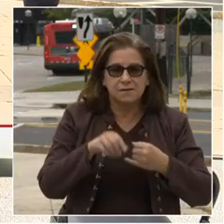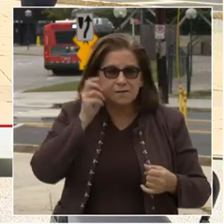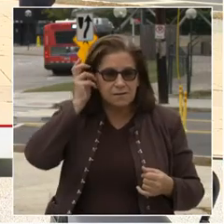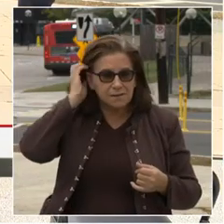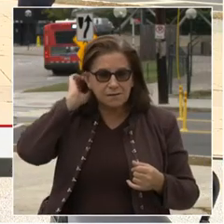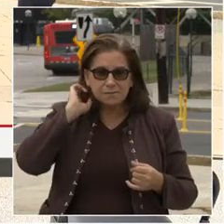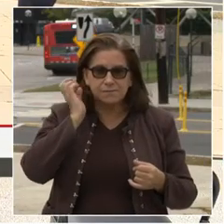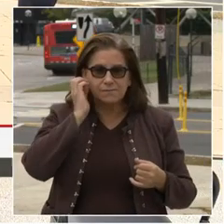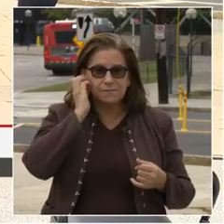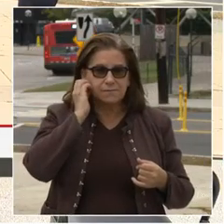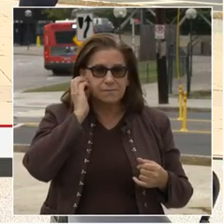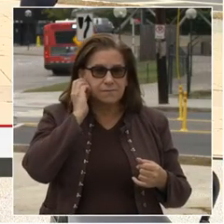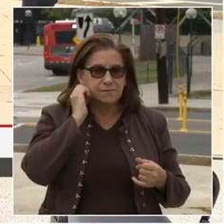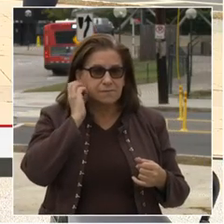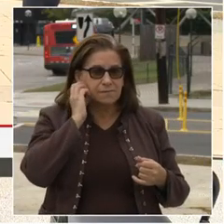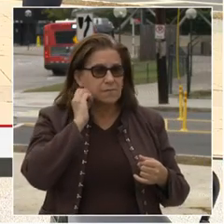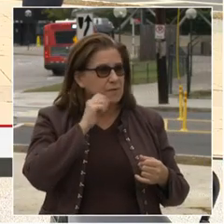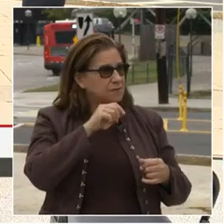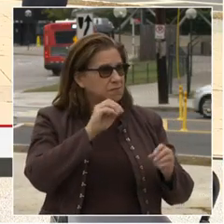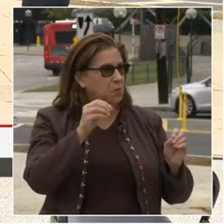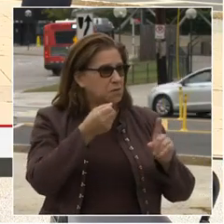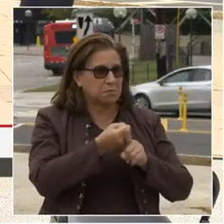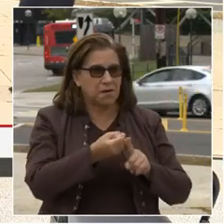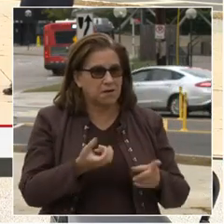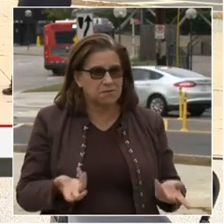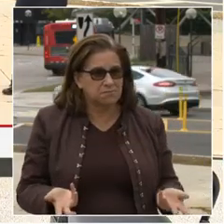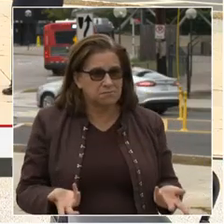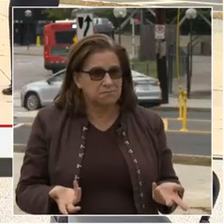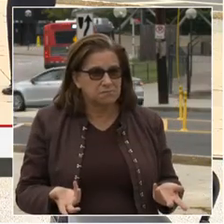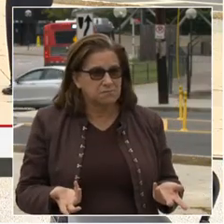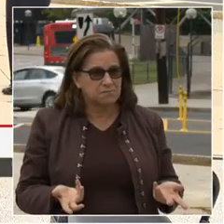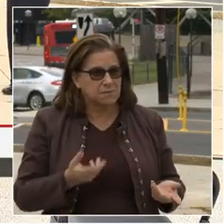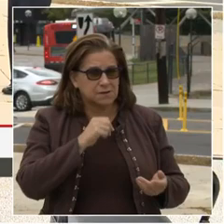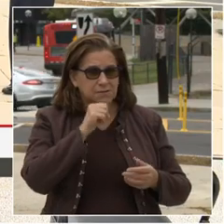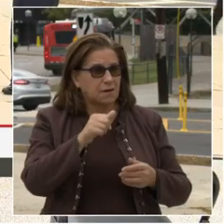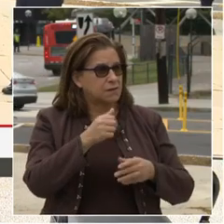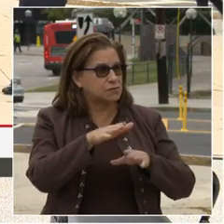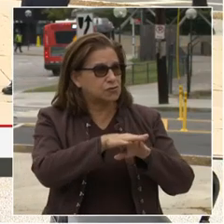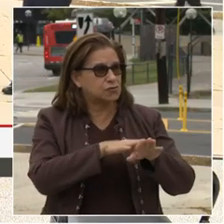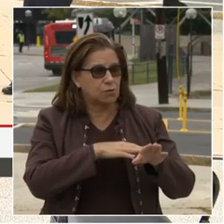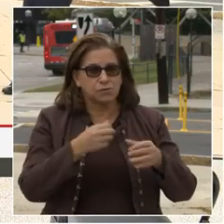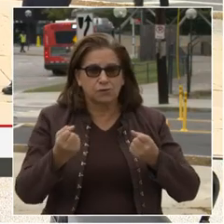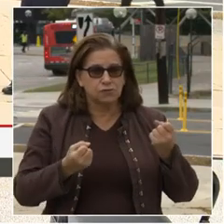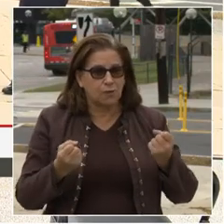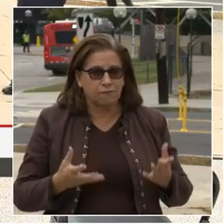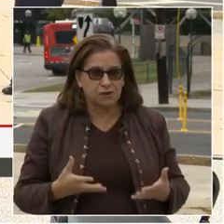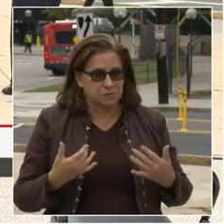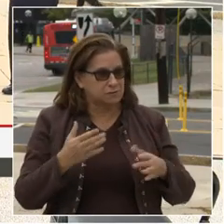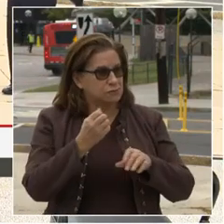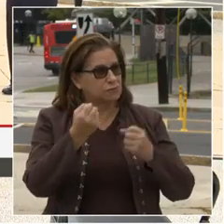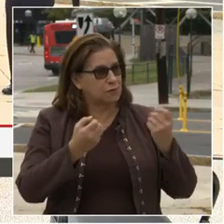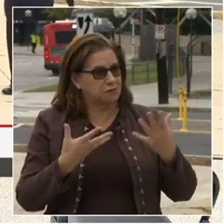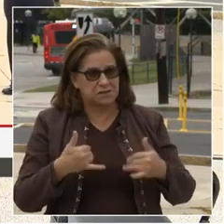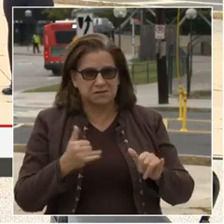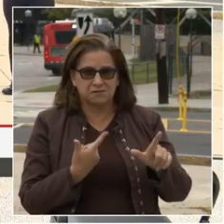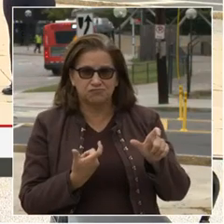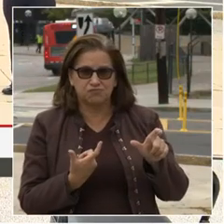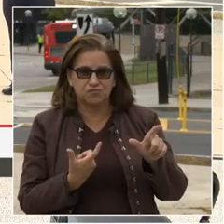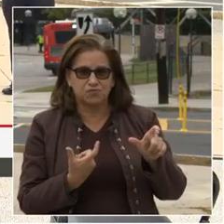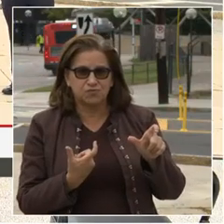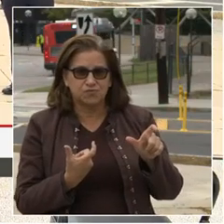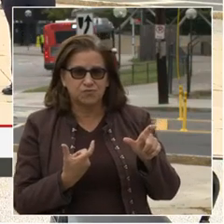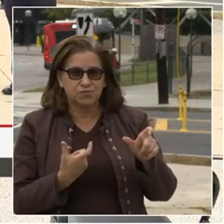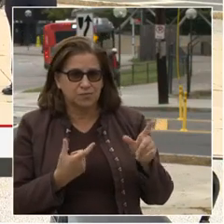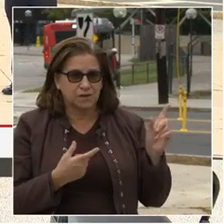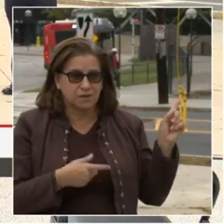DDOT is looking for. It has not slowed down the traffic. The traffic is actually slowed today because of the